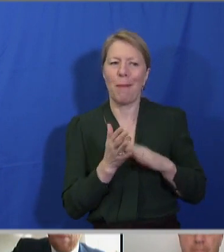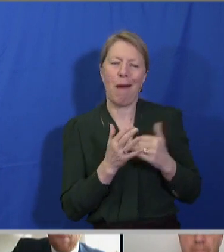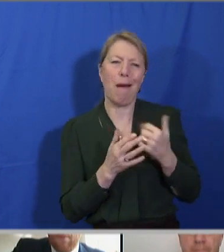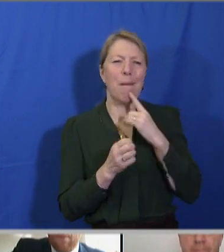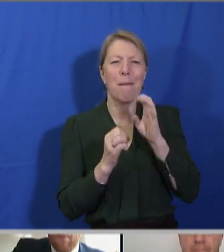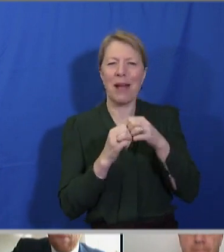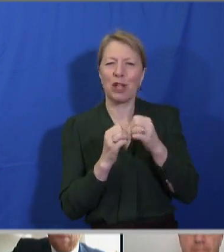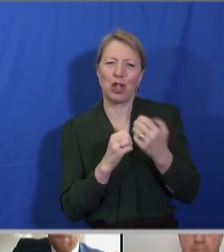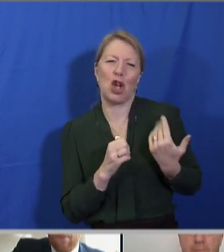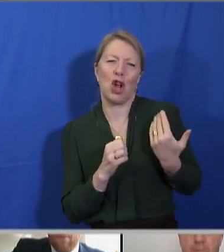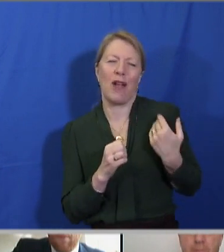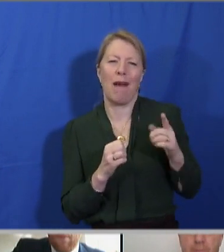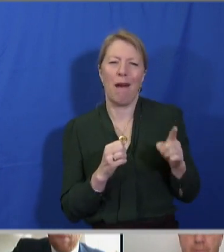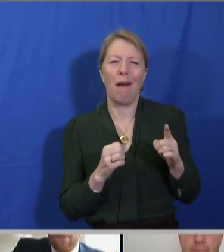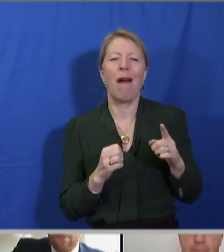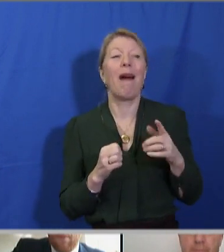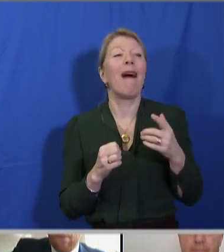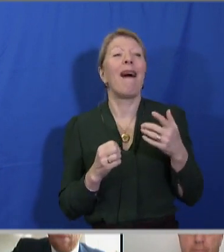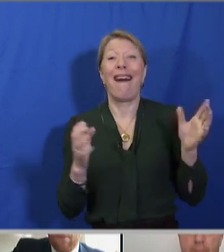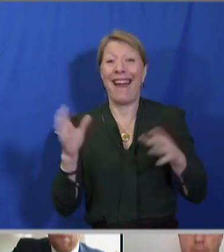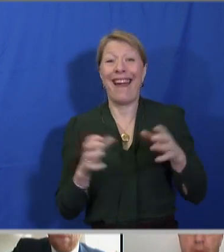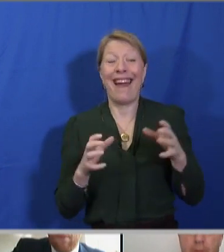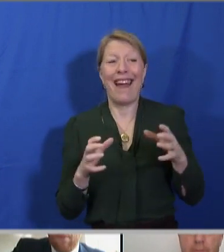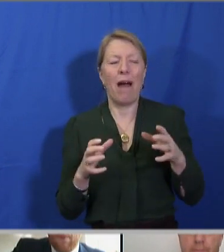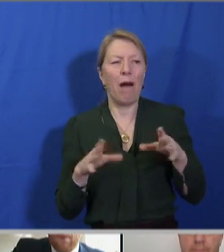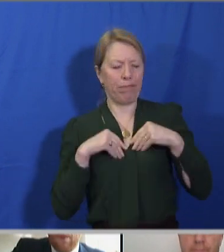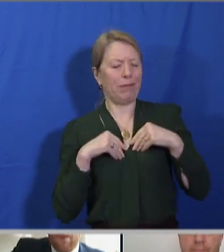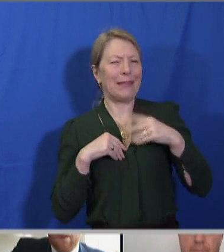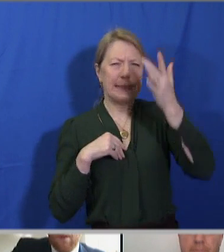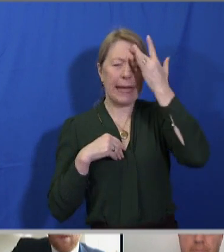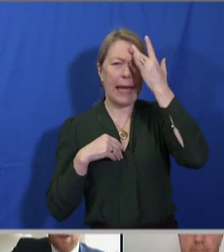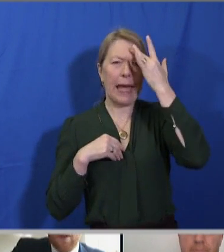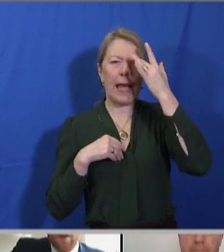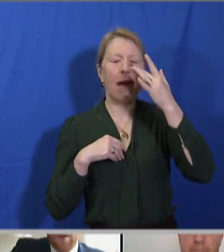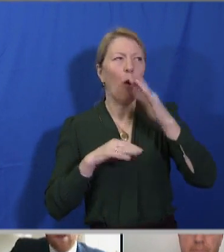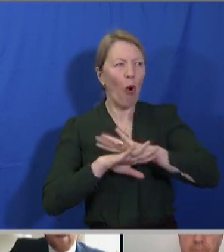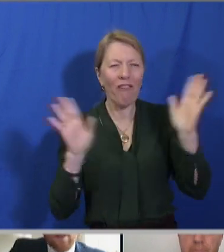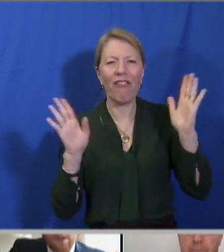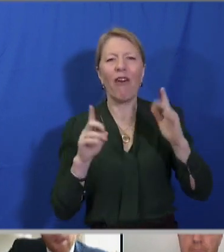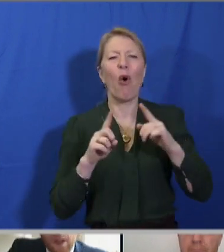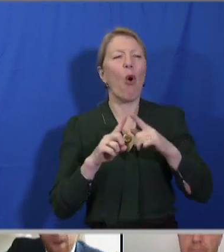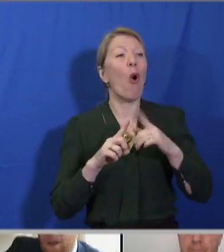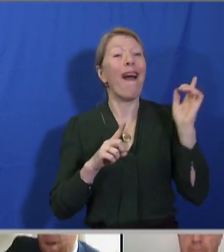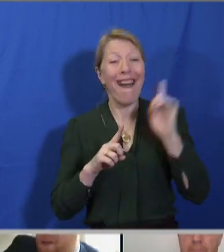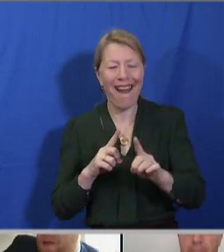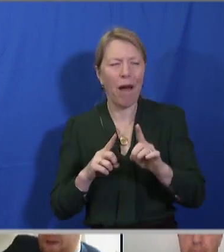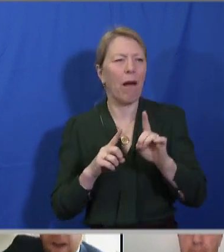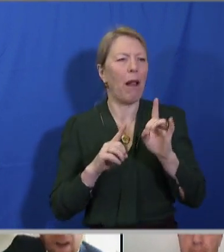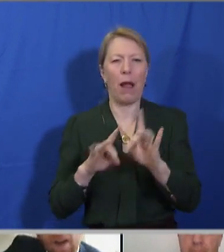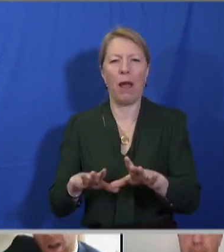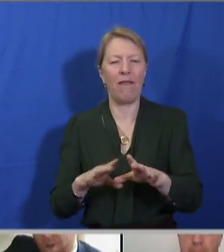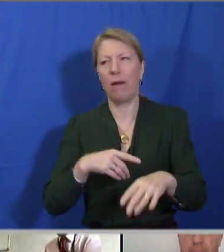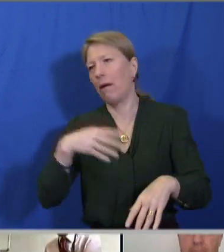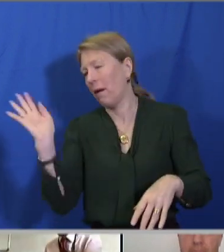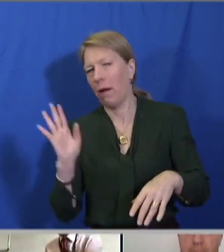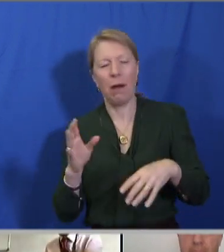around sickness and turnover. Yeah, and Garrod, were you going to come in there briefly if you can? Yeah, Chair, thank you. Just to add,